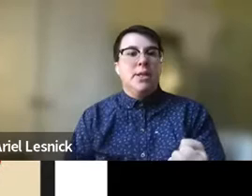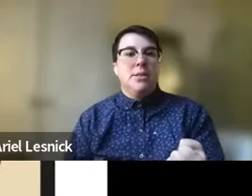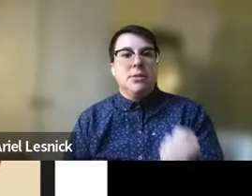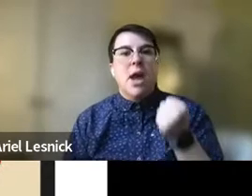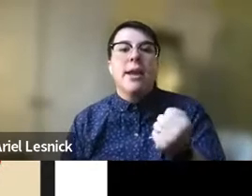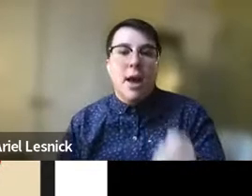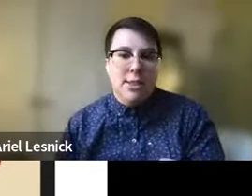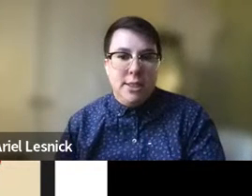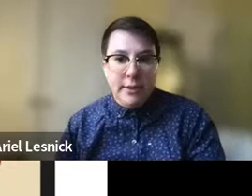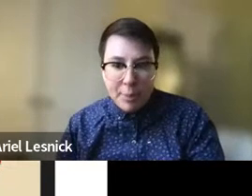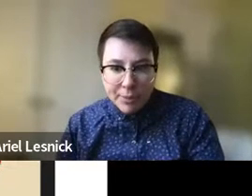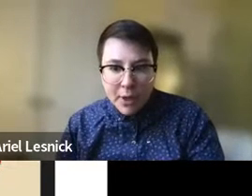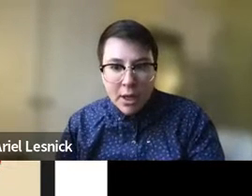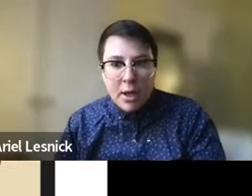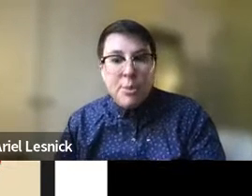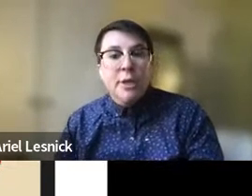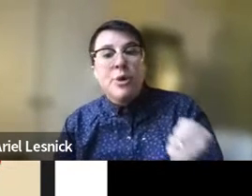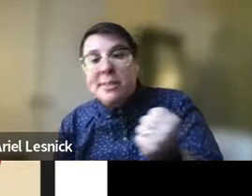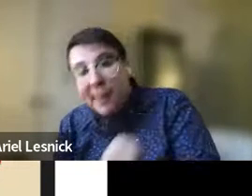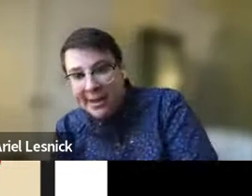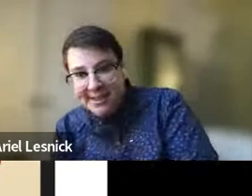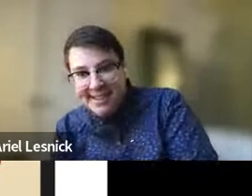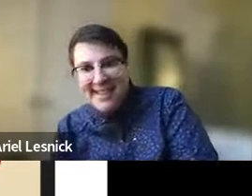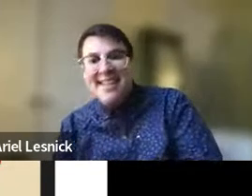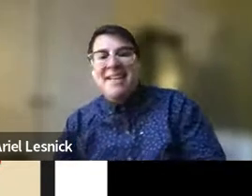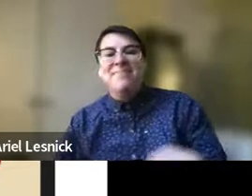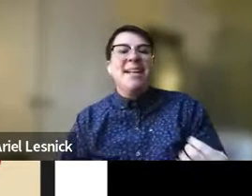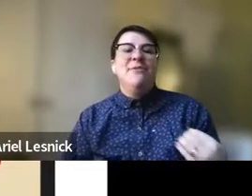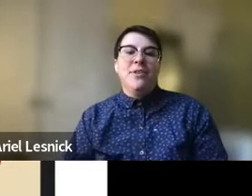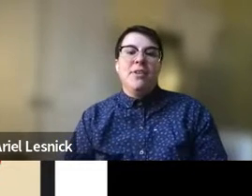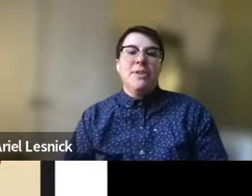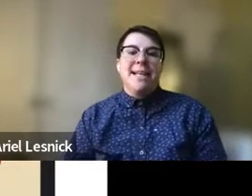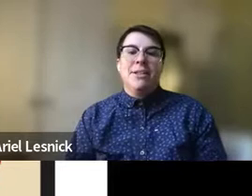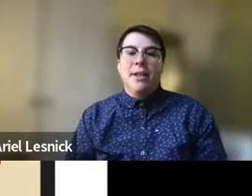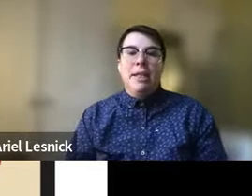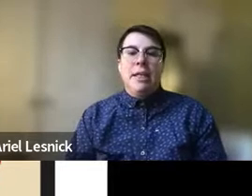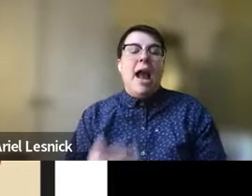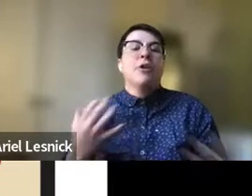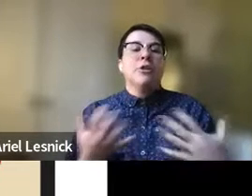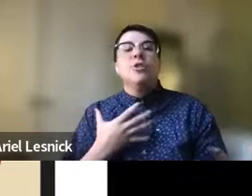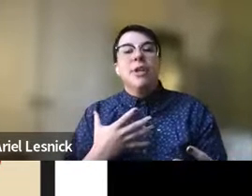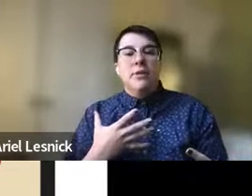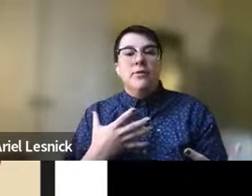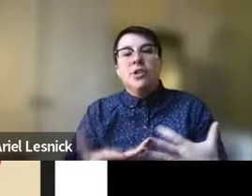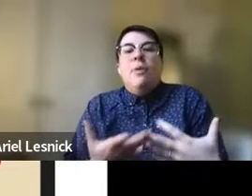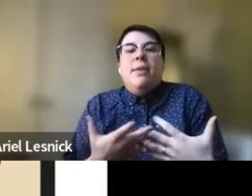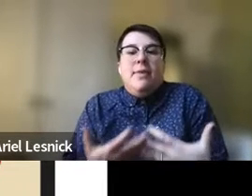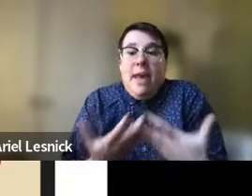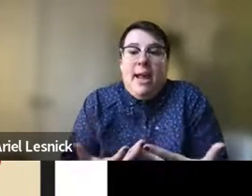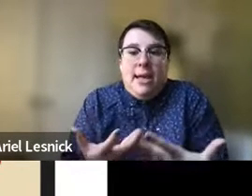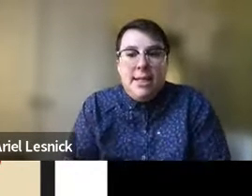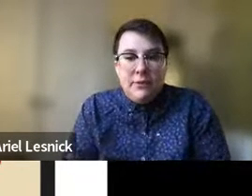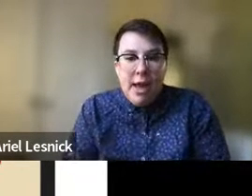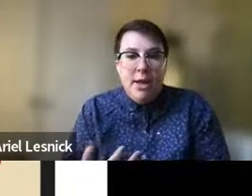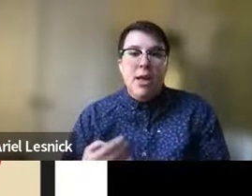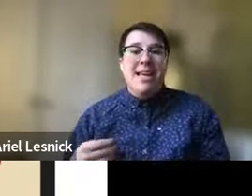before this diagnostic label. But in response, many felt that this was actually counterintuitive to the way that